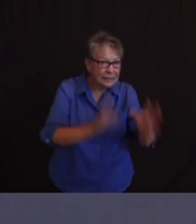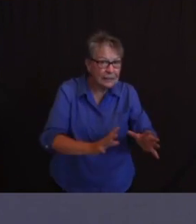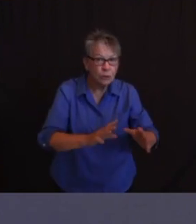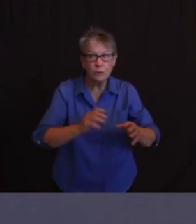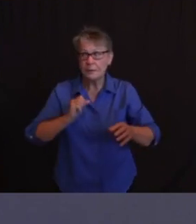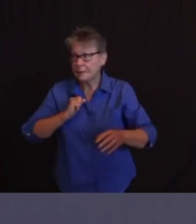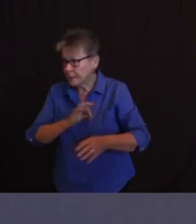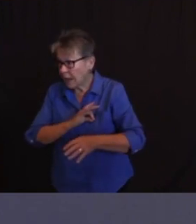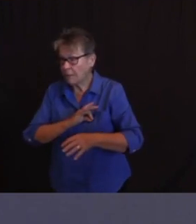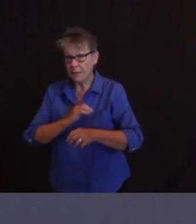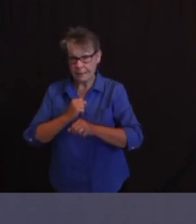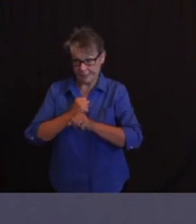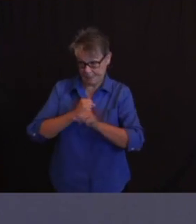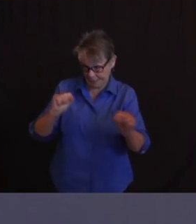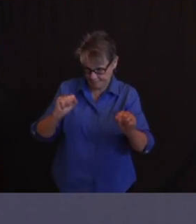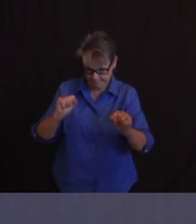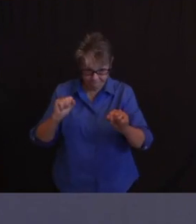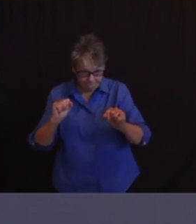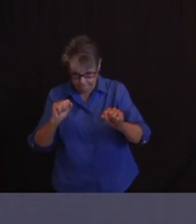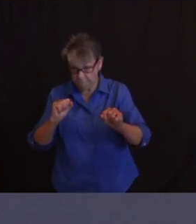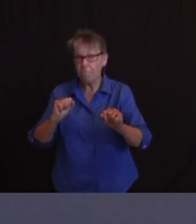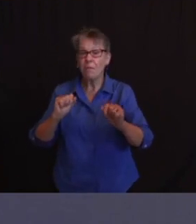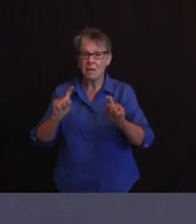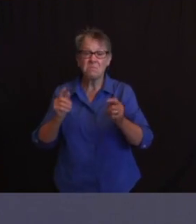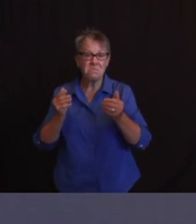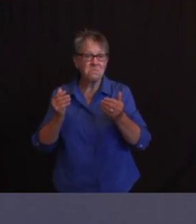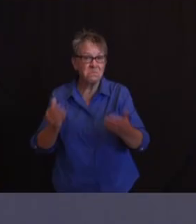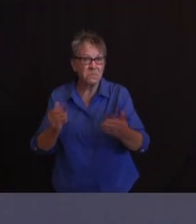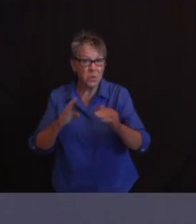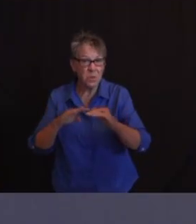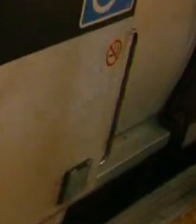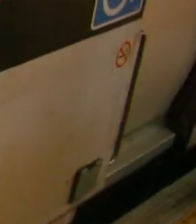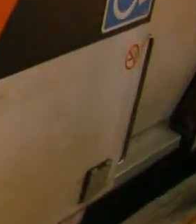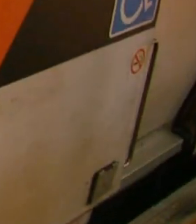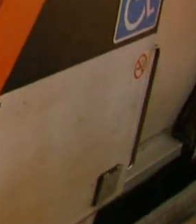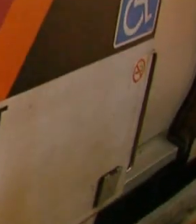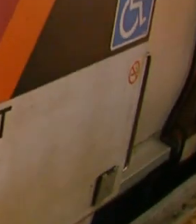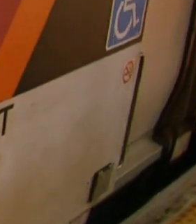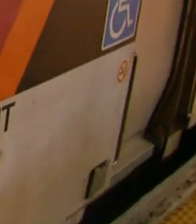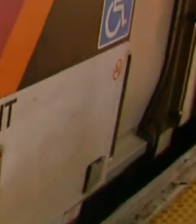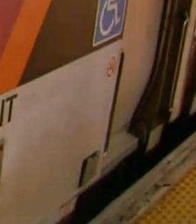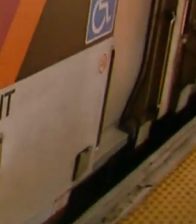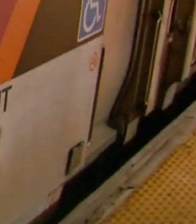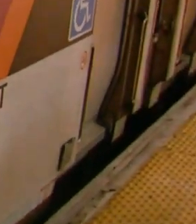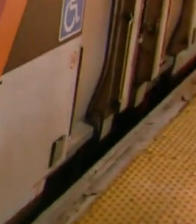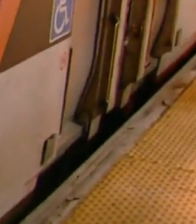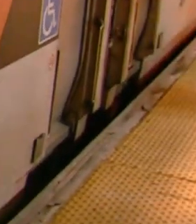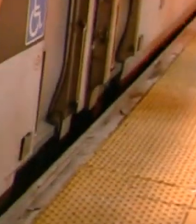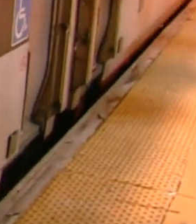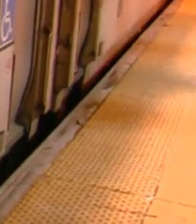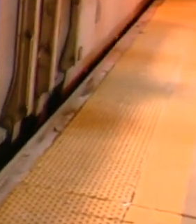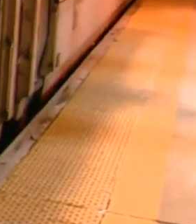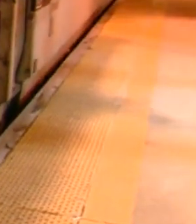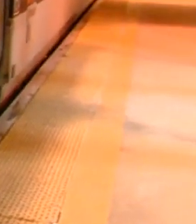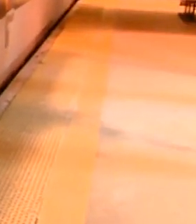the administrators, the parents and grandparents to whom these kids will go home to. Meanwhile, Murphy